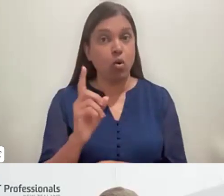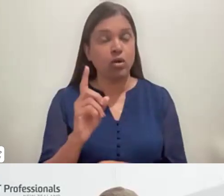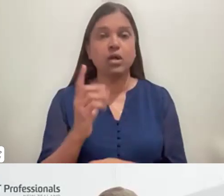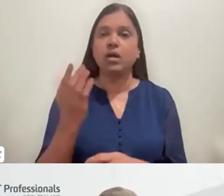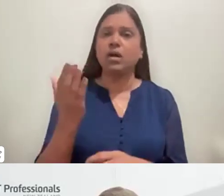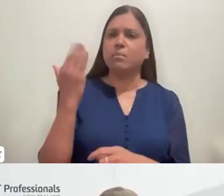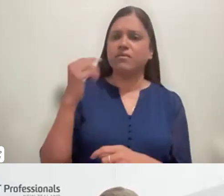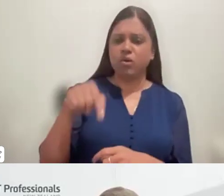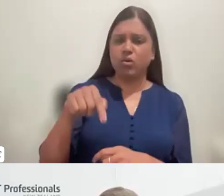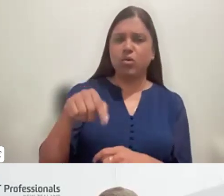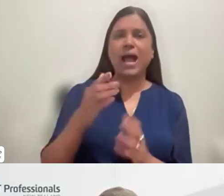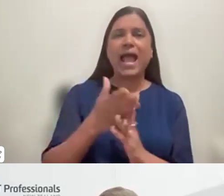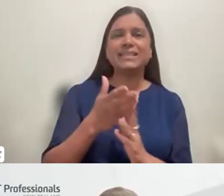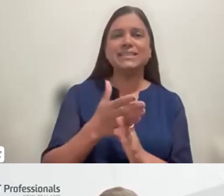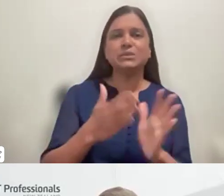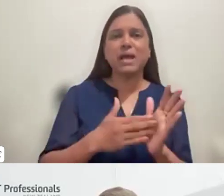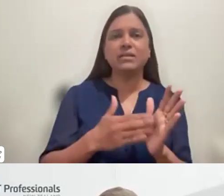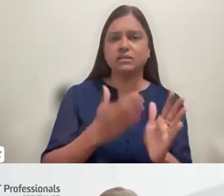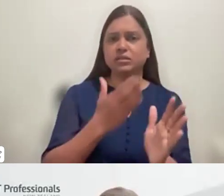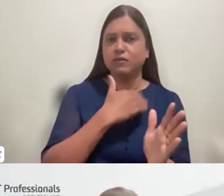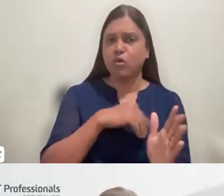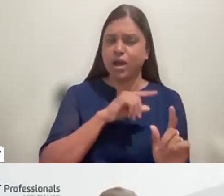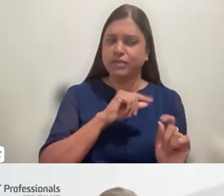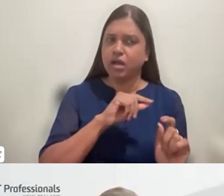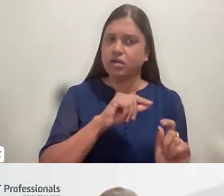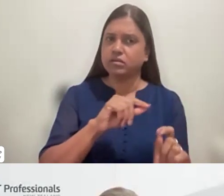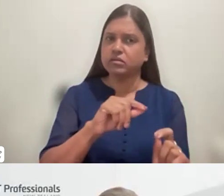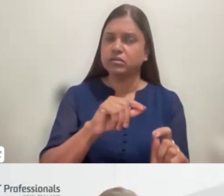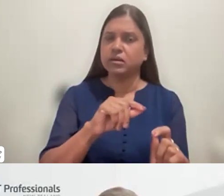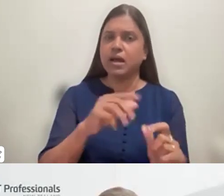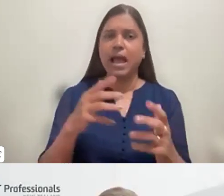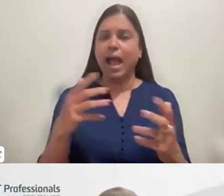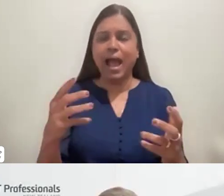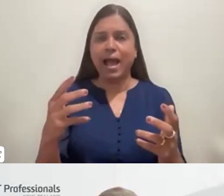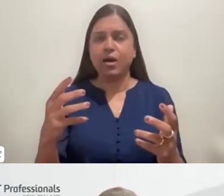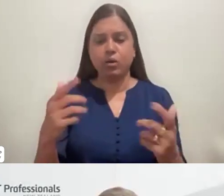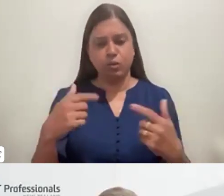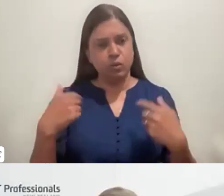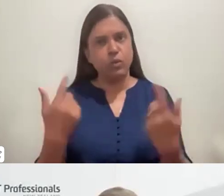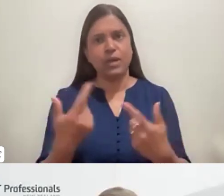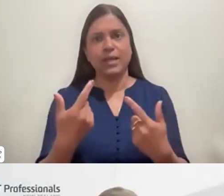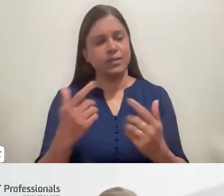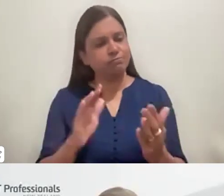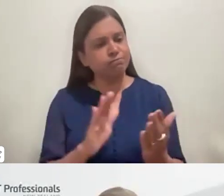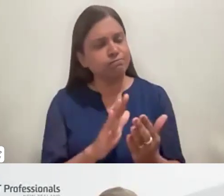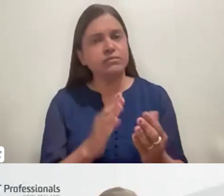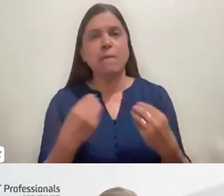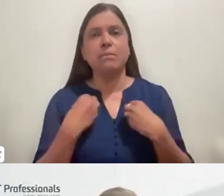work sort of touched on this, is actually how do we talk with the business community